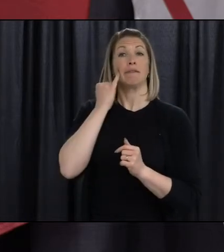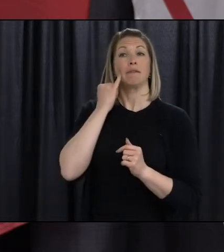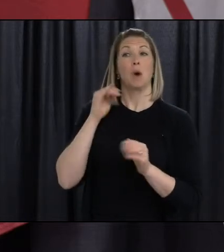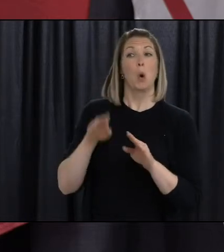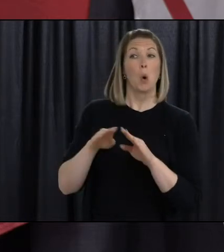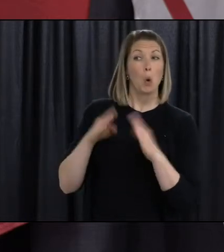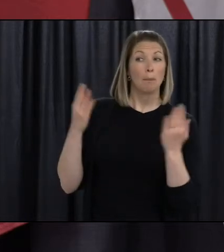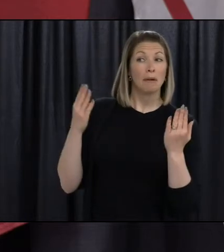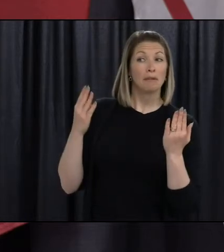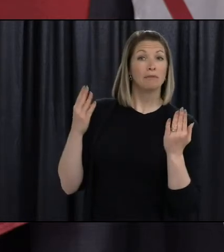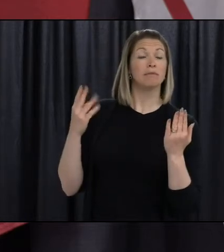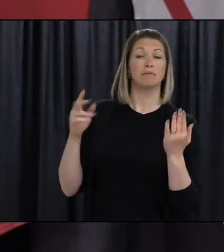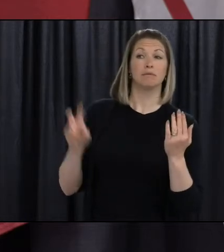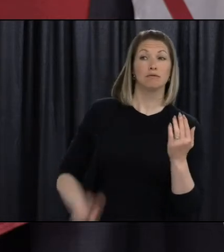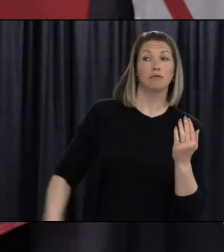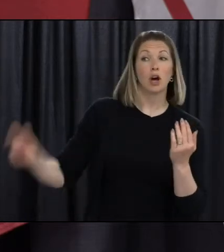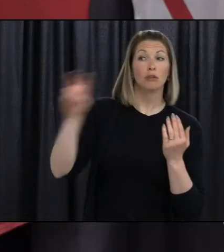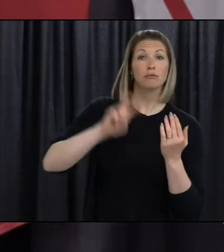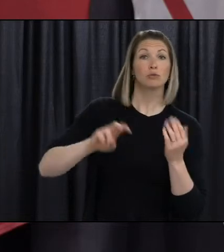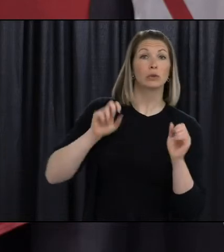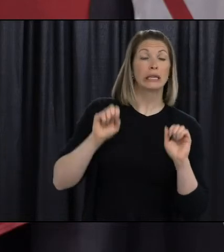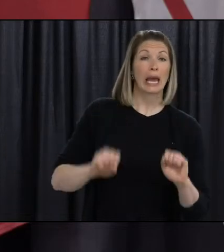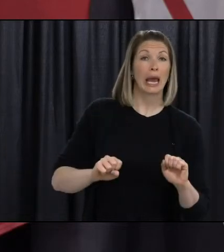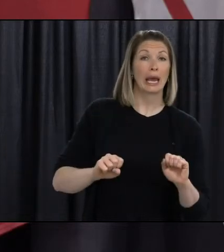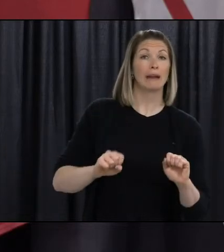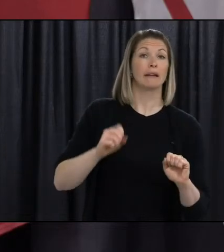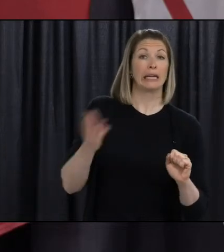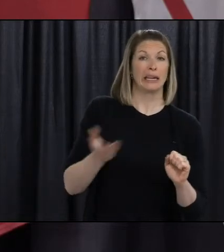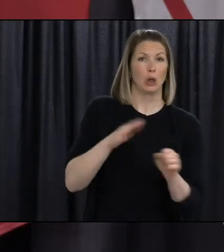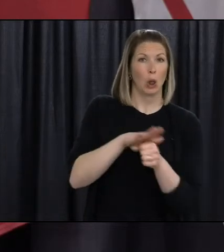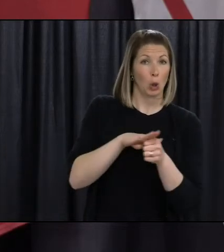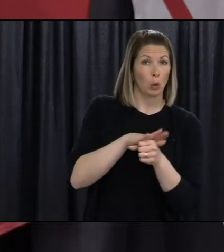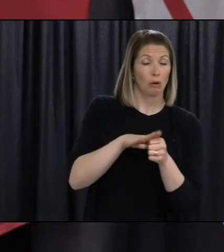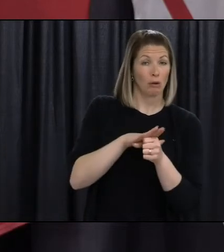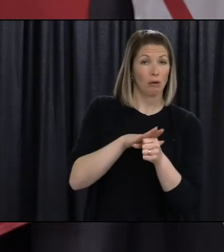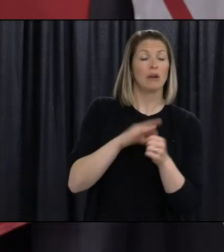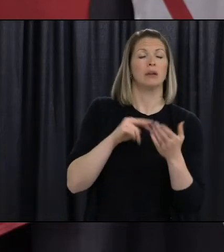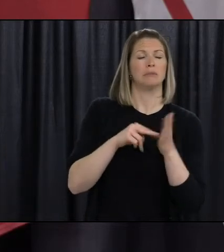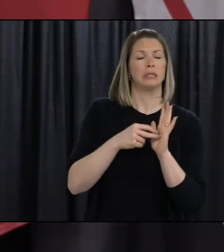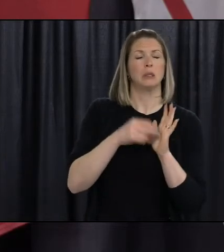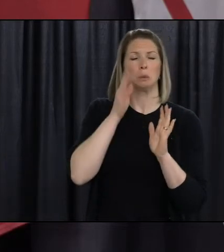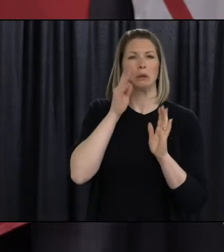with our public health officials, and if we're in that position, of course, these are things that we can consider.